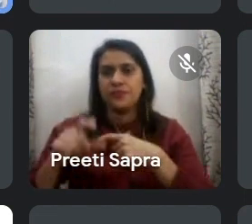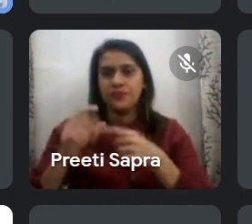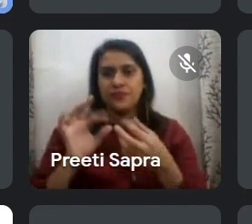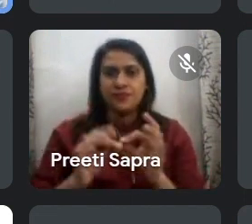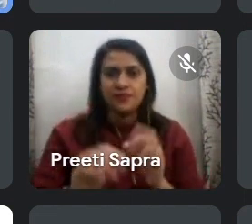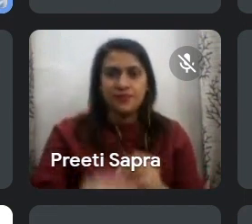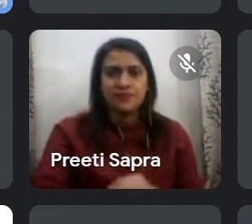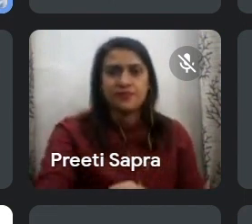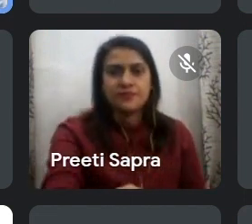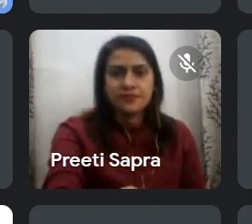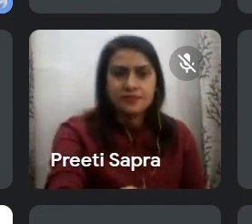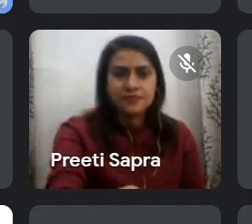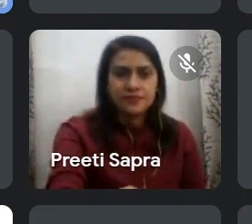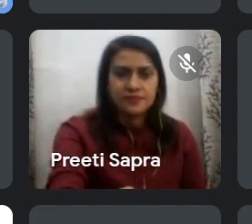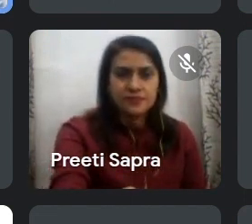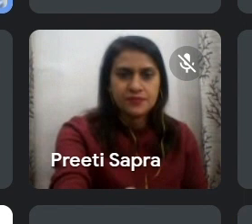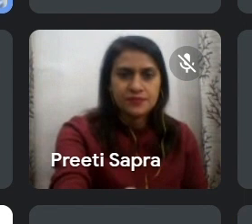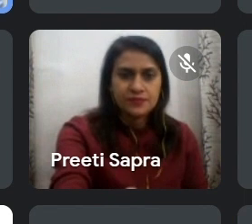more than just